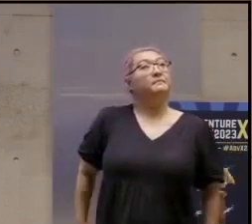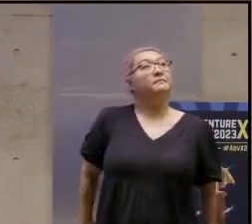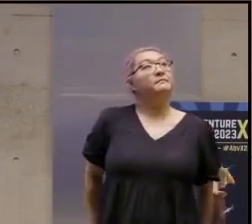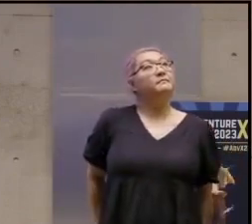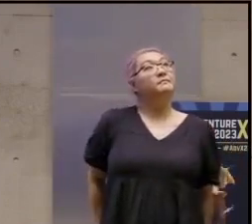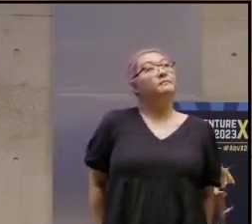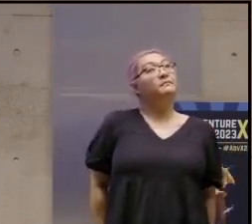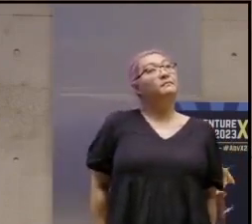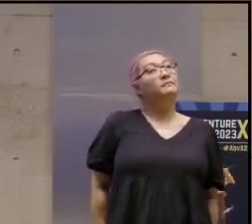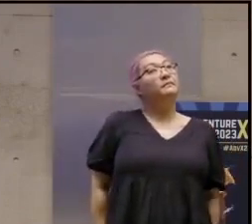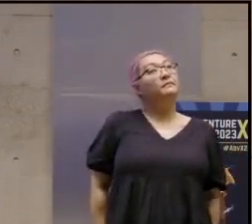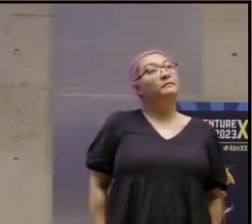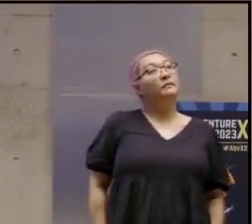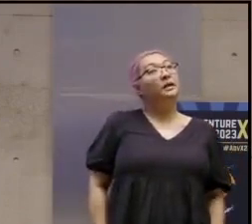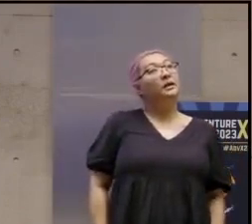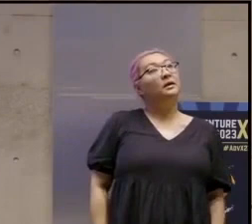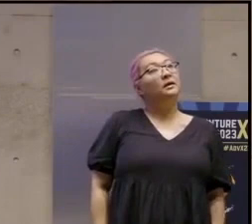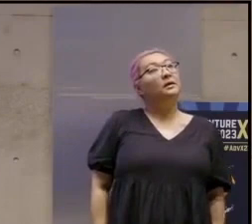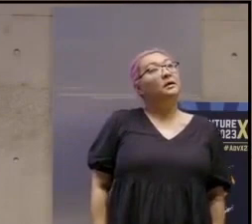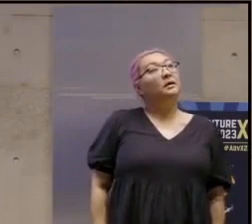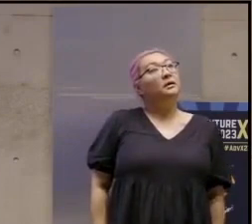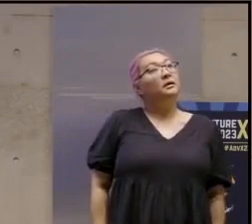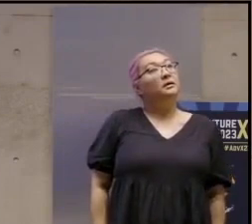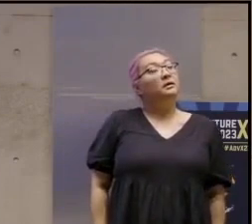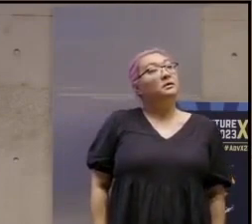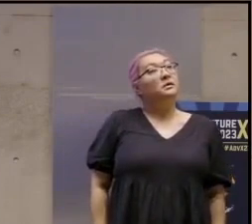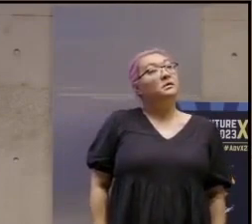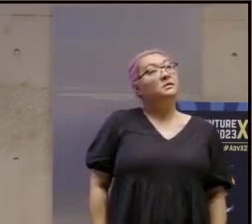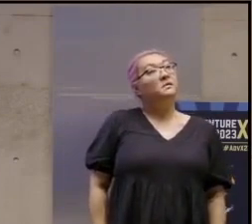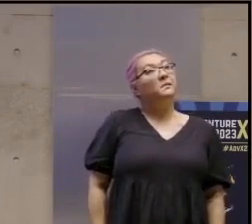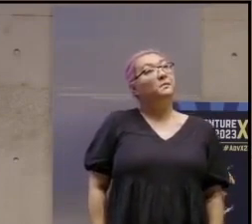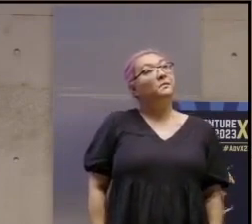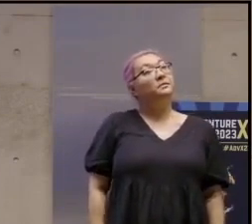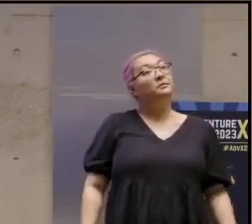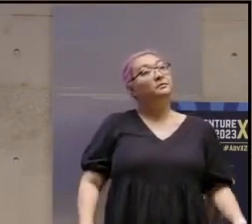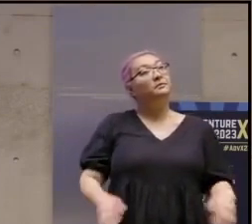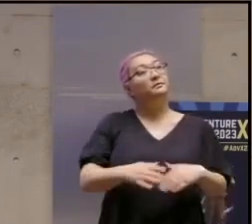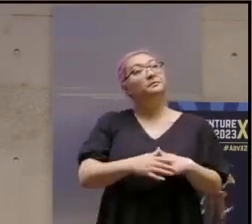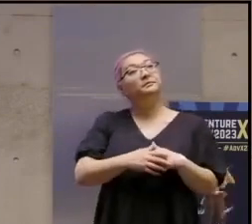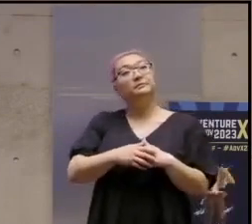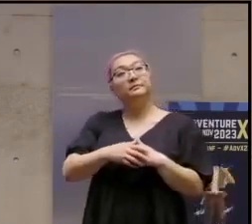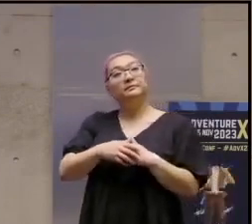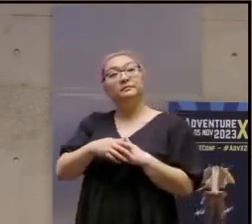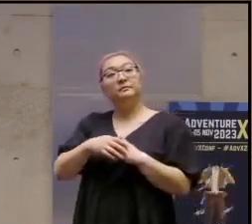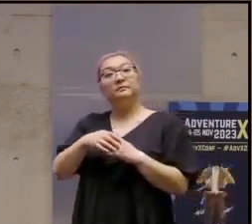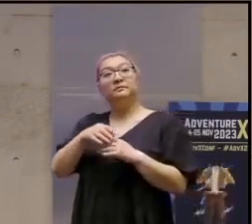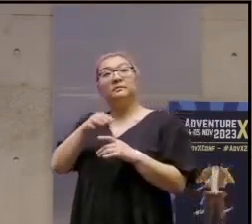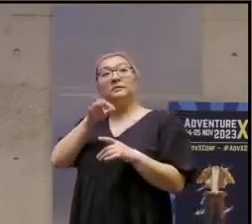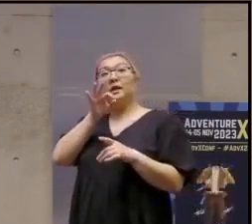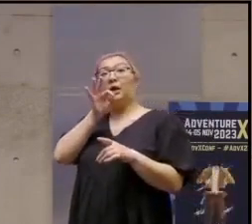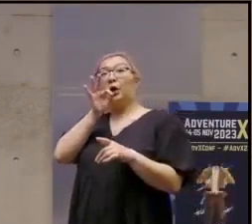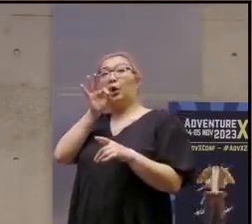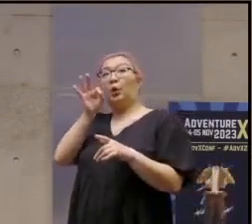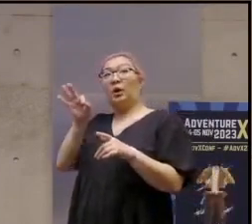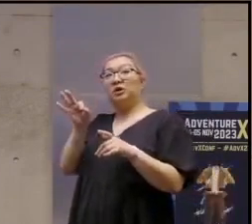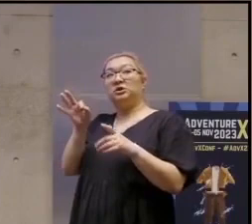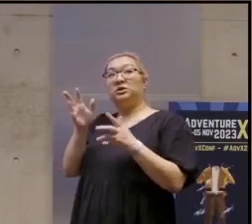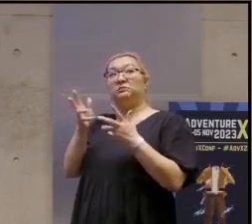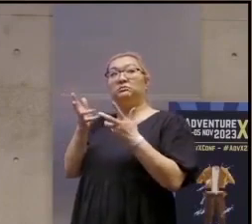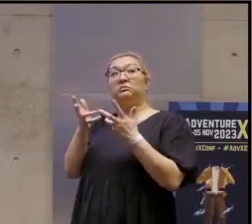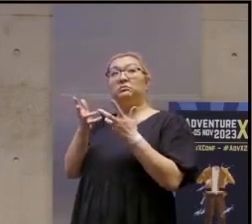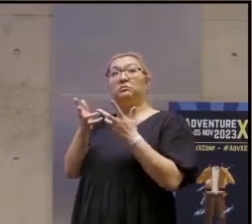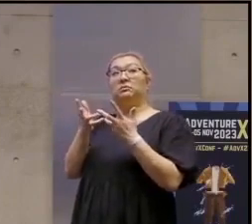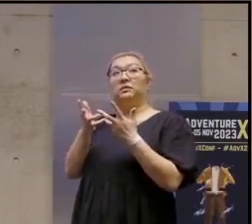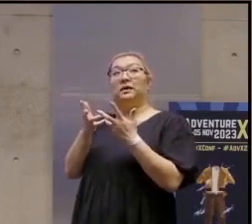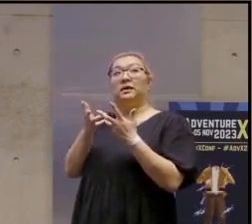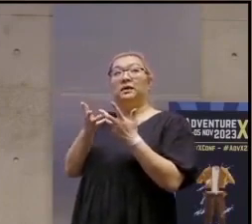I had one question about how would you go about kind of representing a condition if, say, you're making a game where it's either in